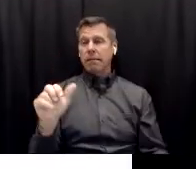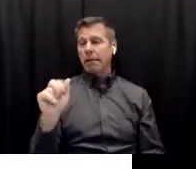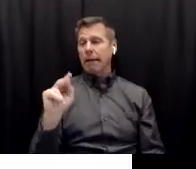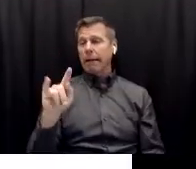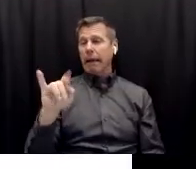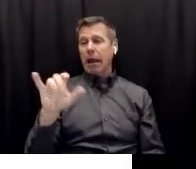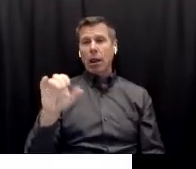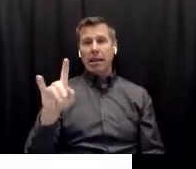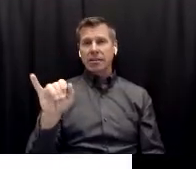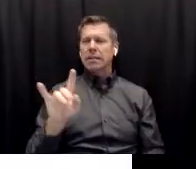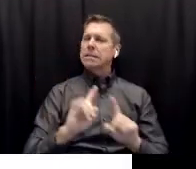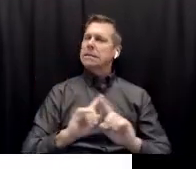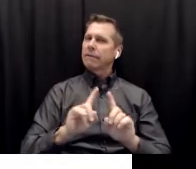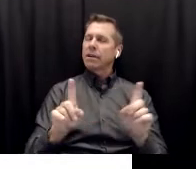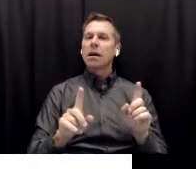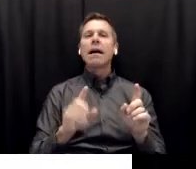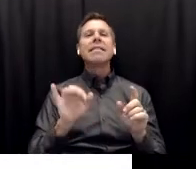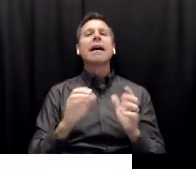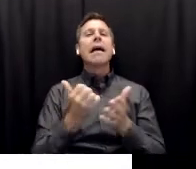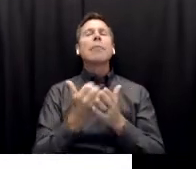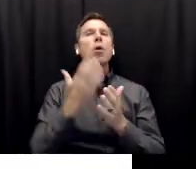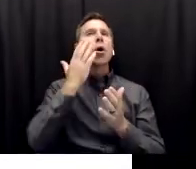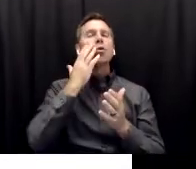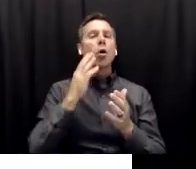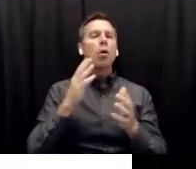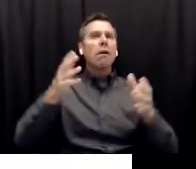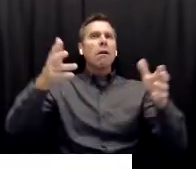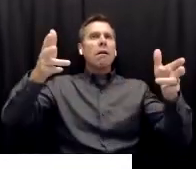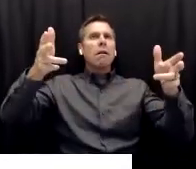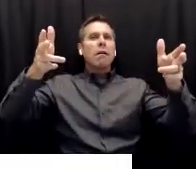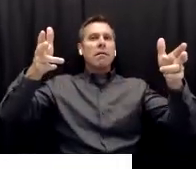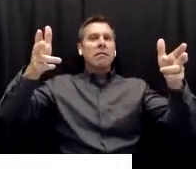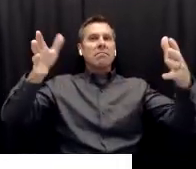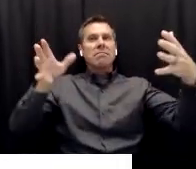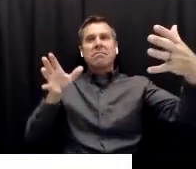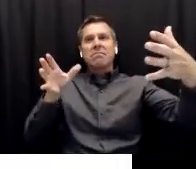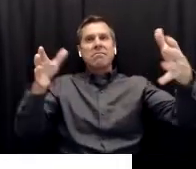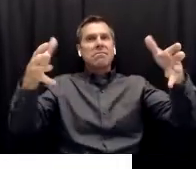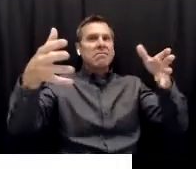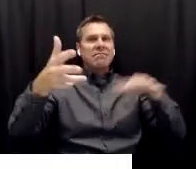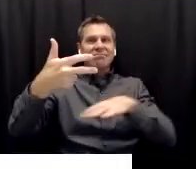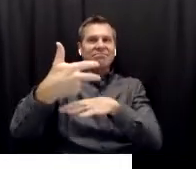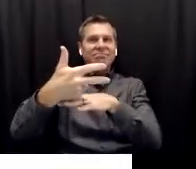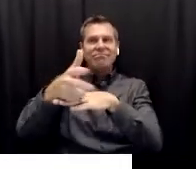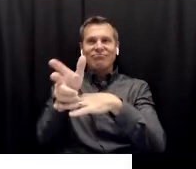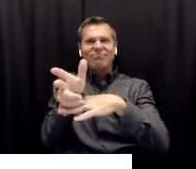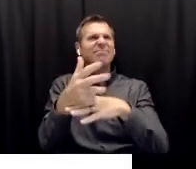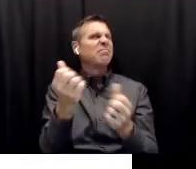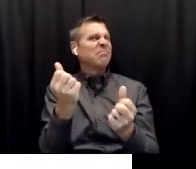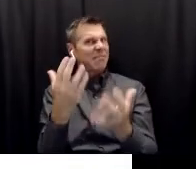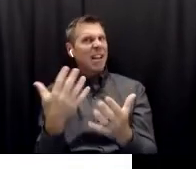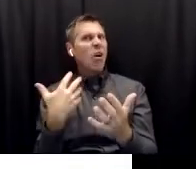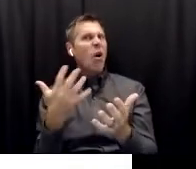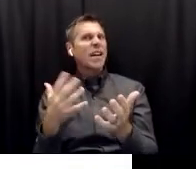help us determine our aircraft orientation during flight. Now, many of our drones already have some sort of